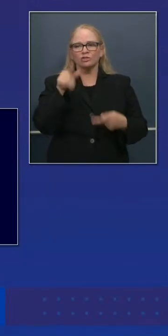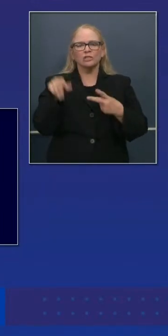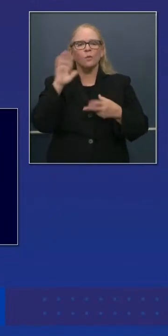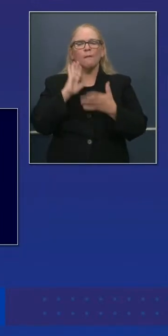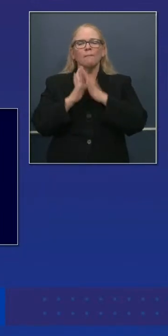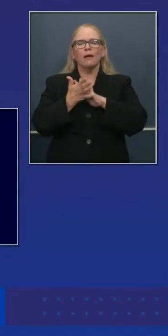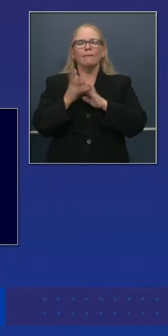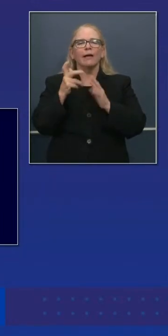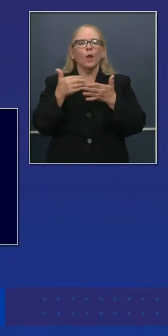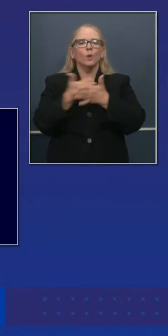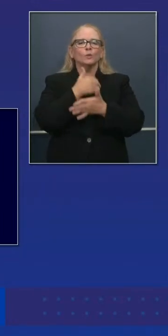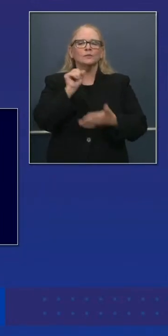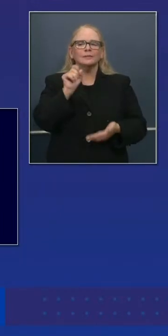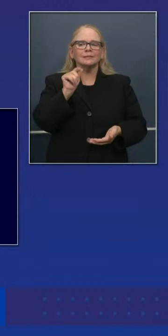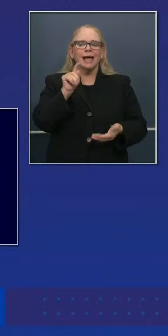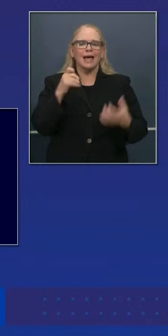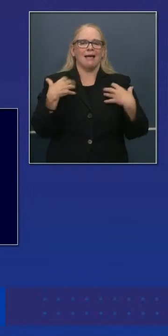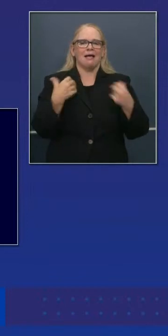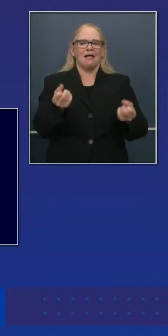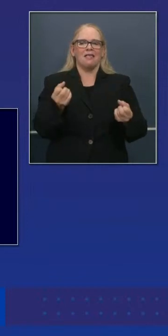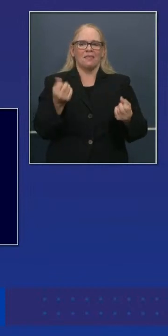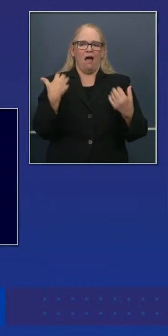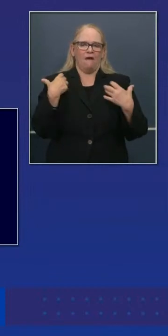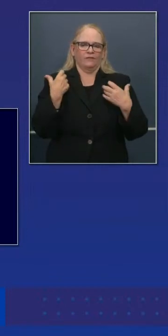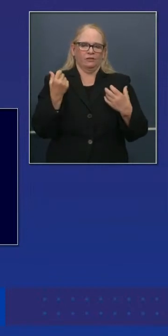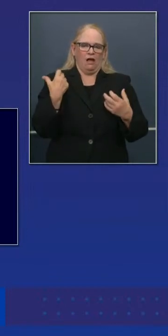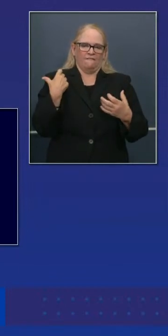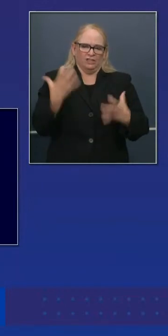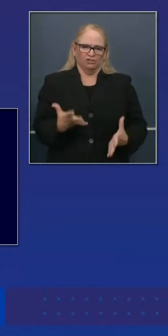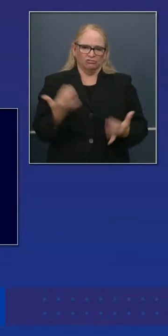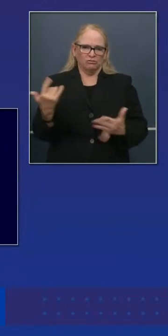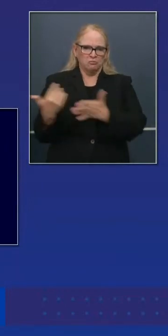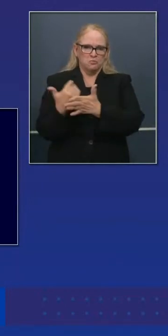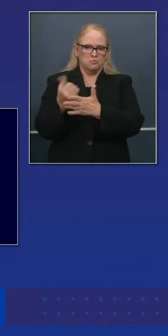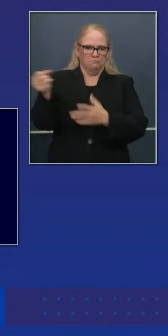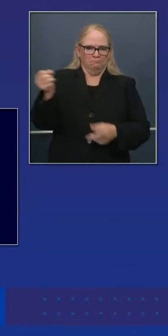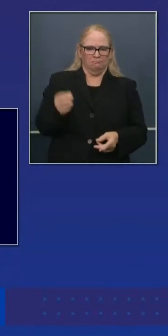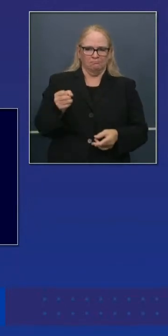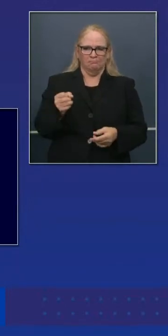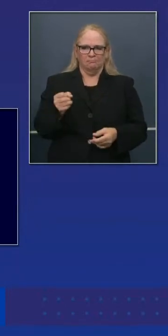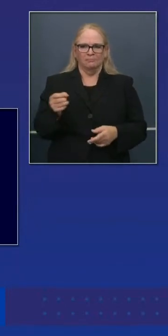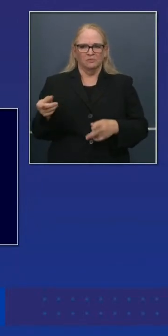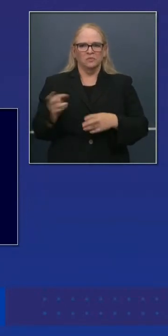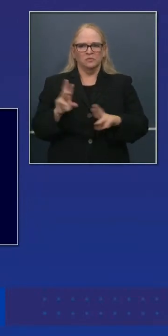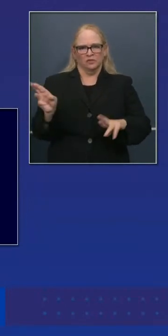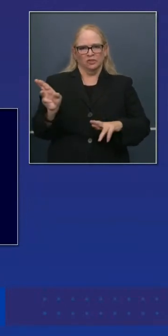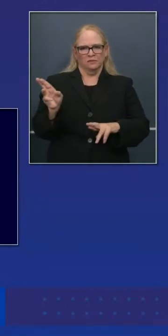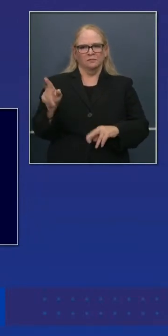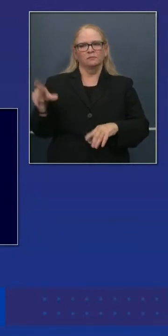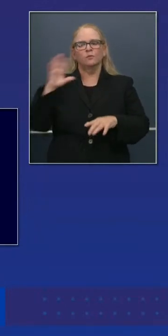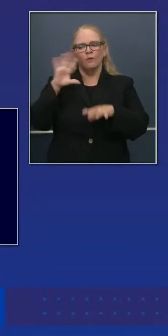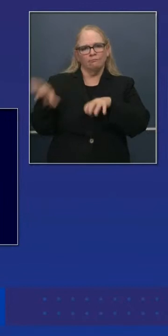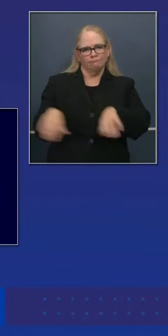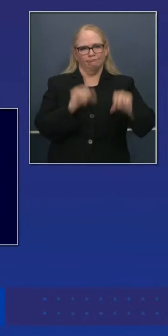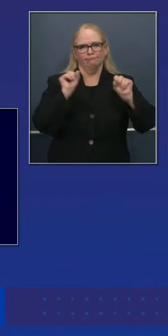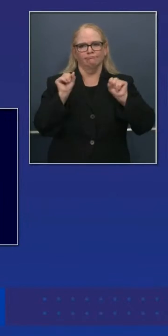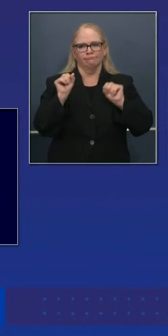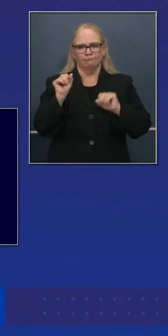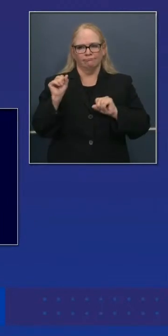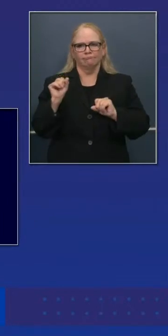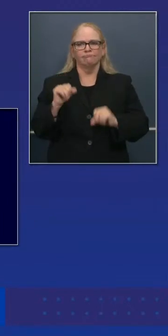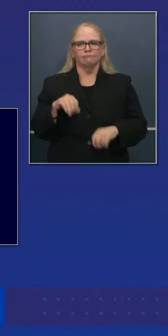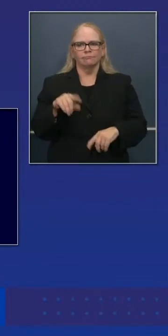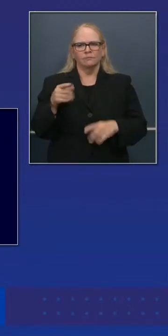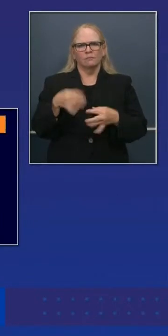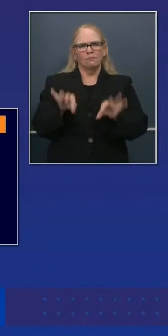health officer, her tremendous work already for the state and stepping into this new but a very important